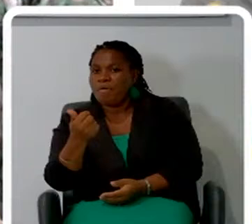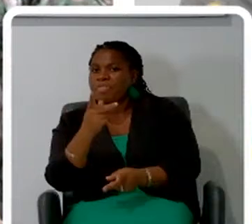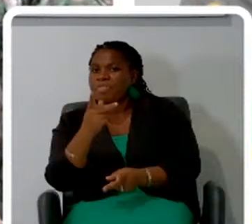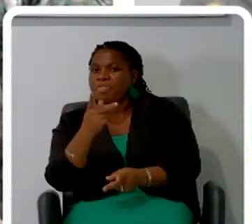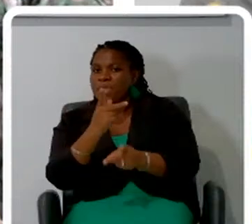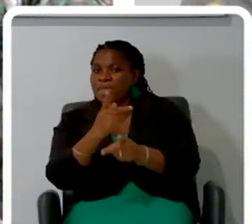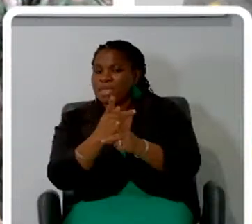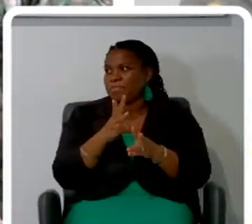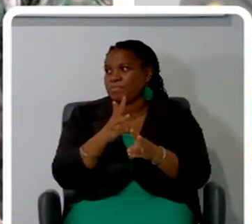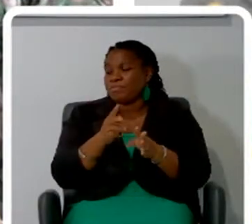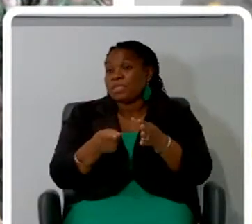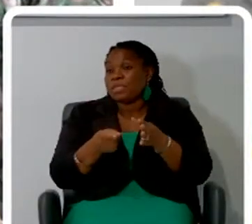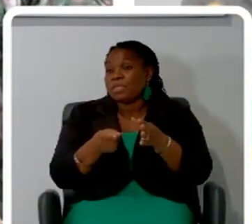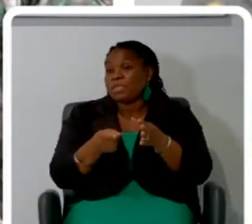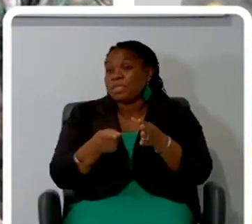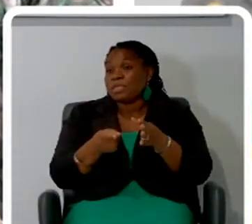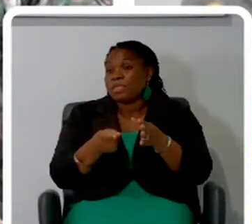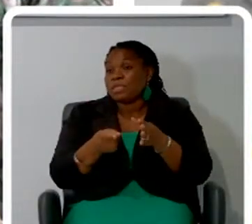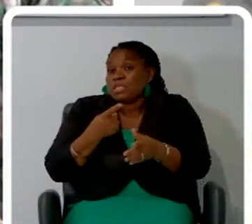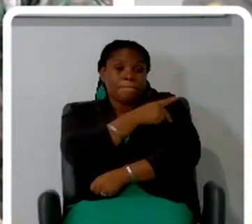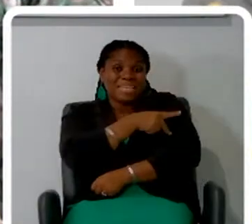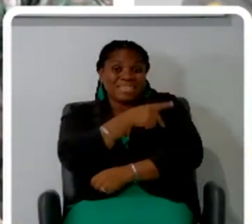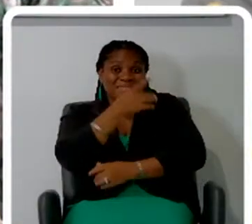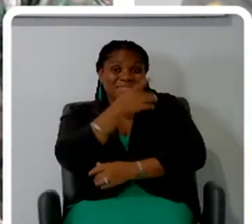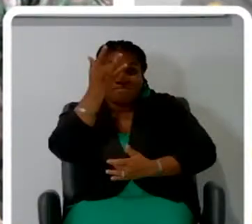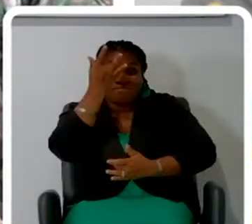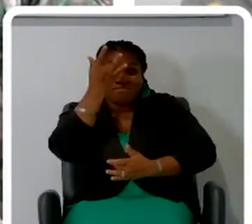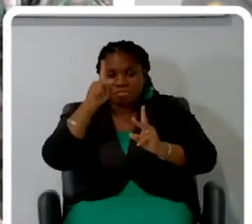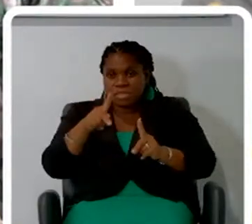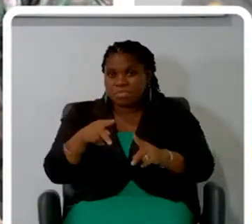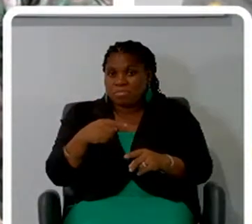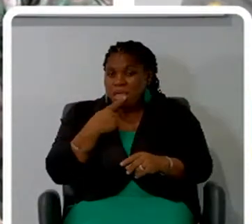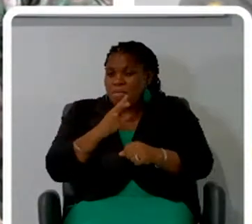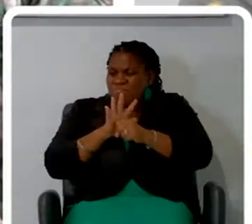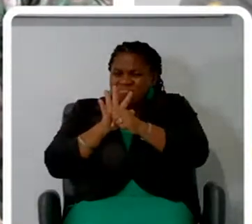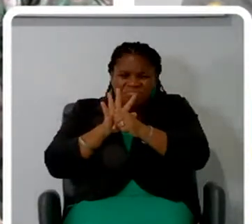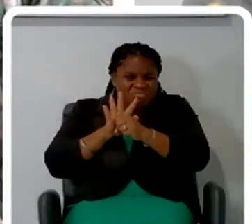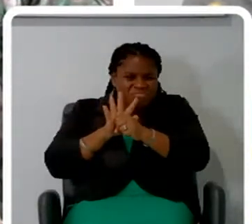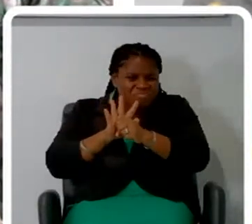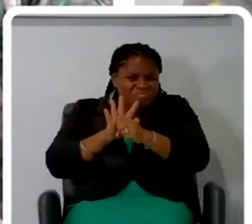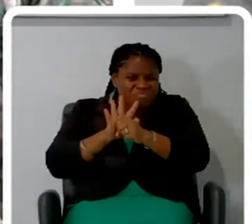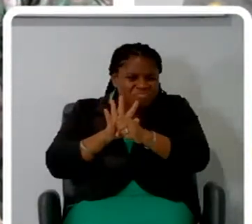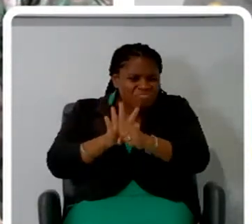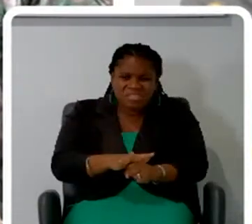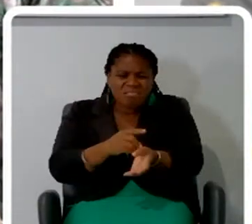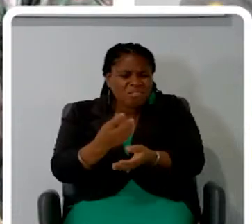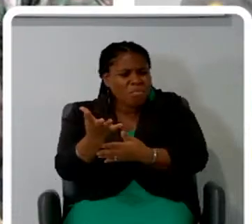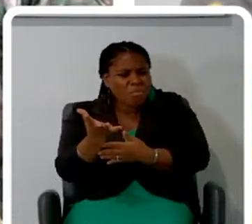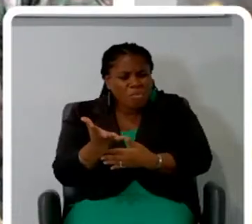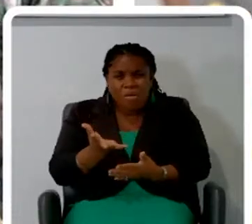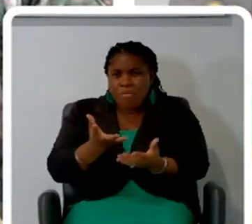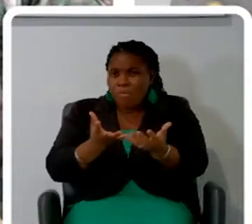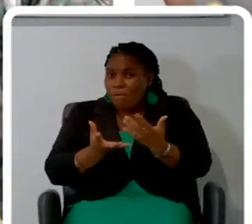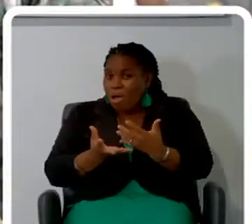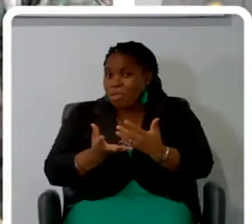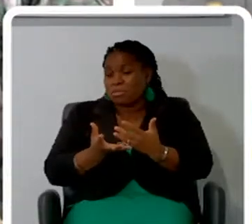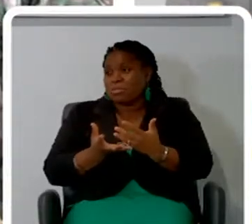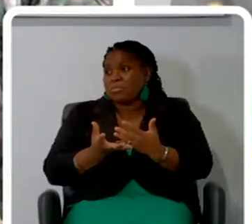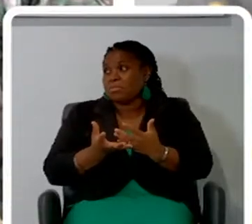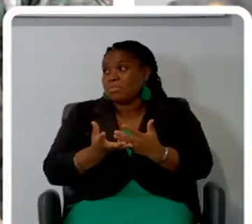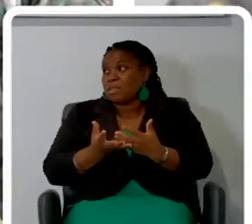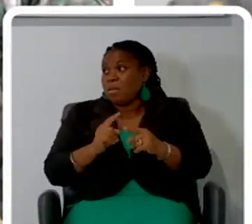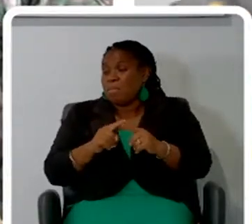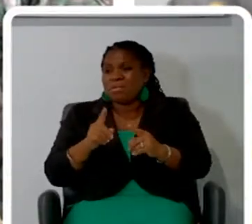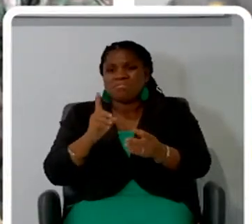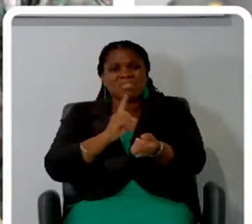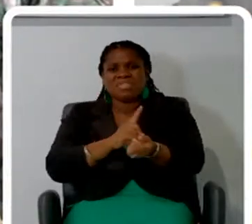some patients might pressure into getting antibiotics. And some patients, I used to be a practicing doctor for a lot of years. They would come to one doctor, the doctor